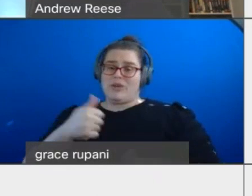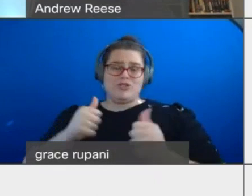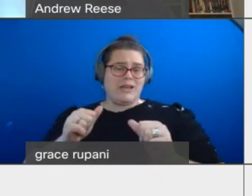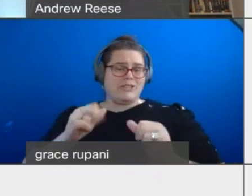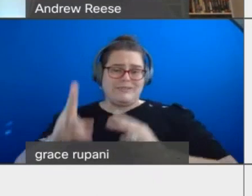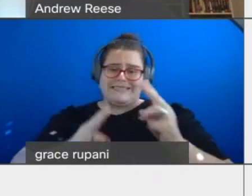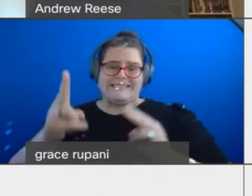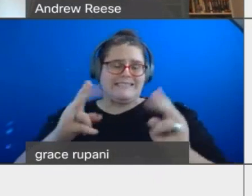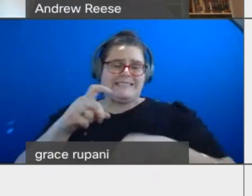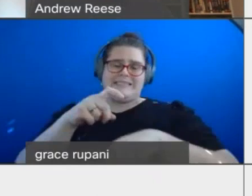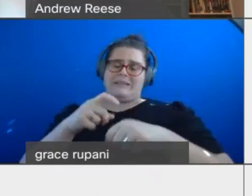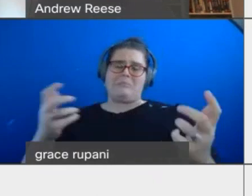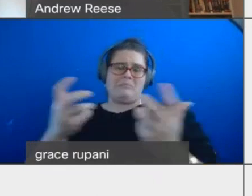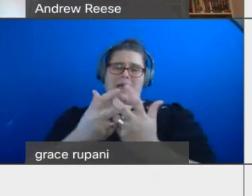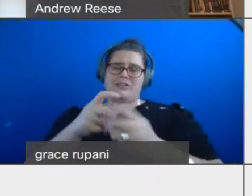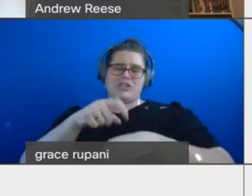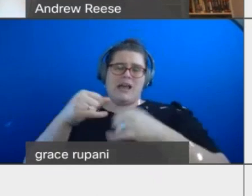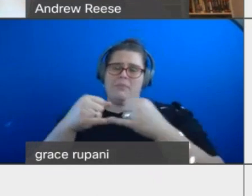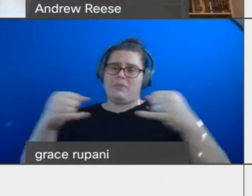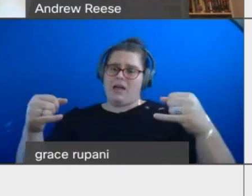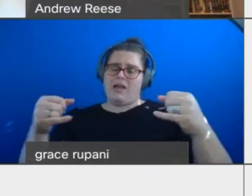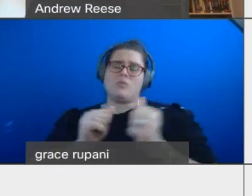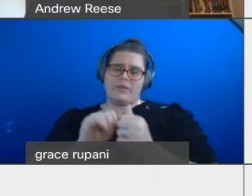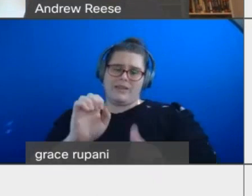we're given, ultimately with EVV.